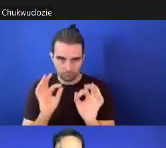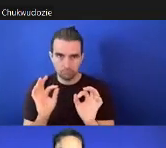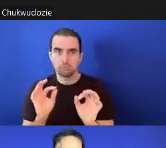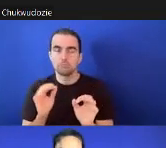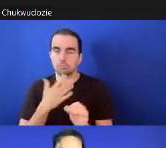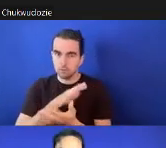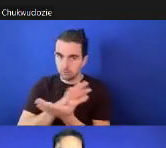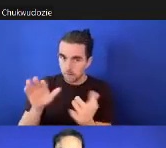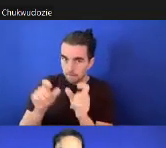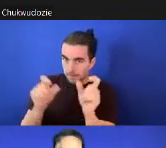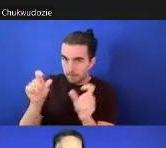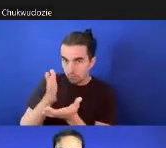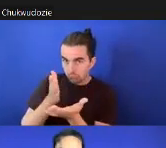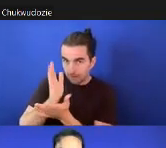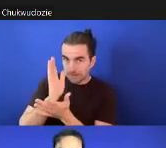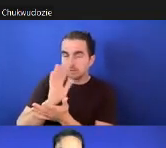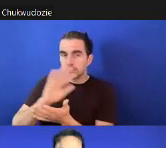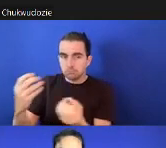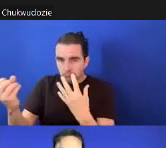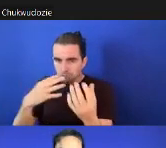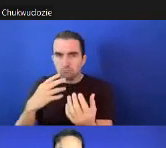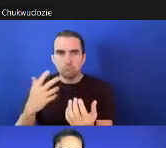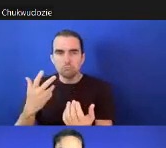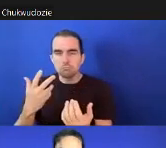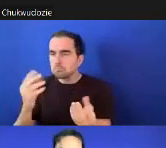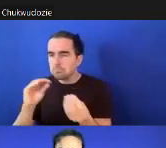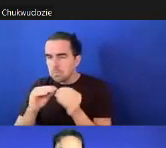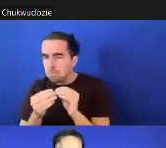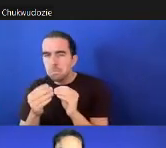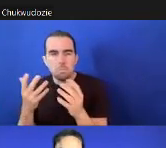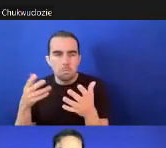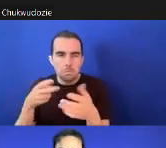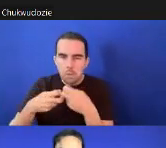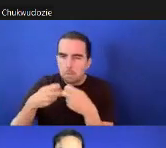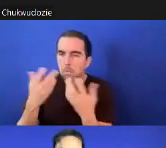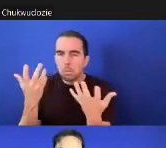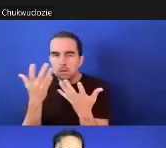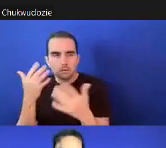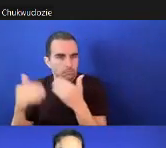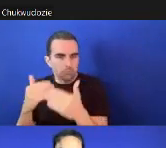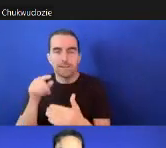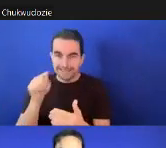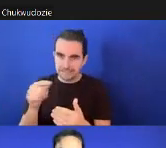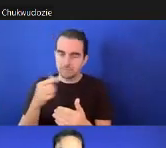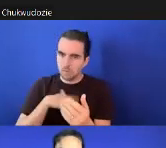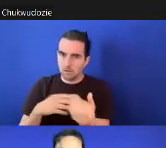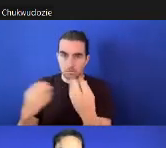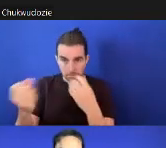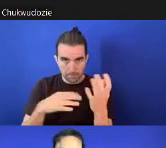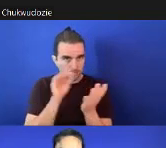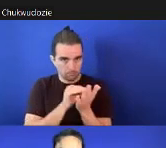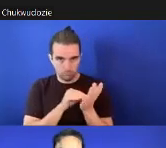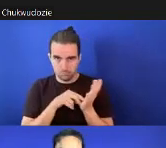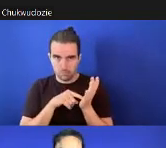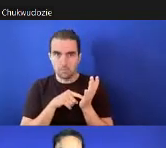in place, and people don't know they have the right to use those mechanisms. For instance, during an assessment, we asked